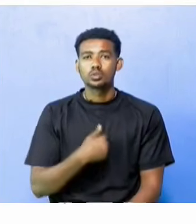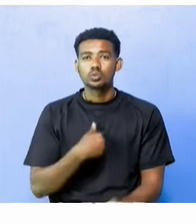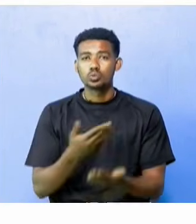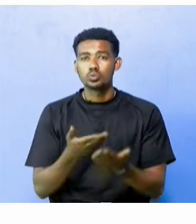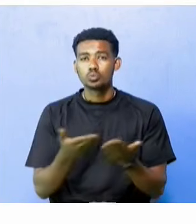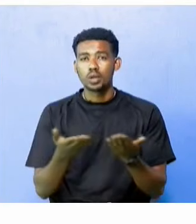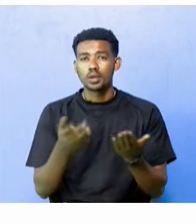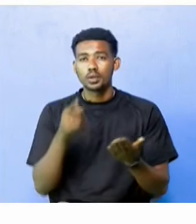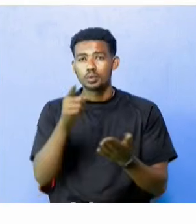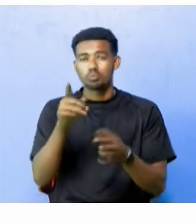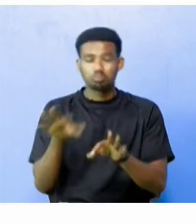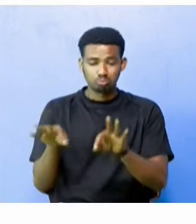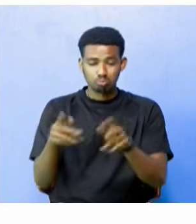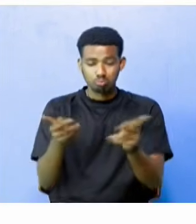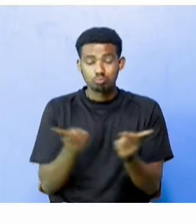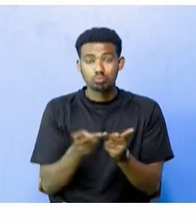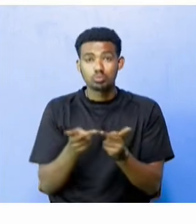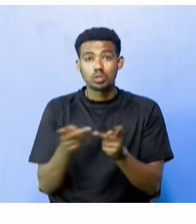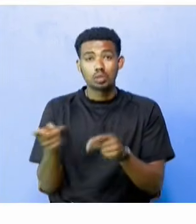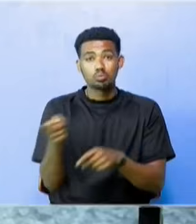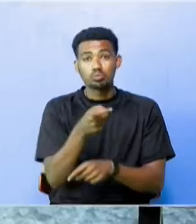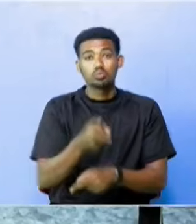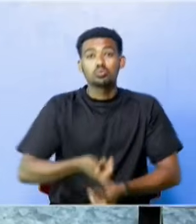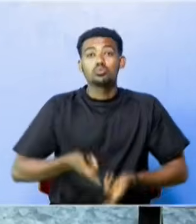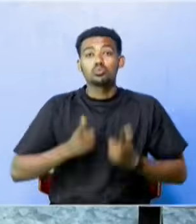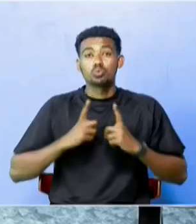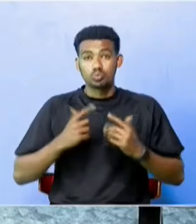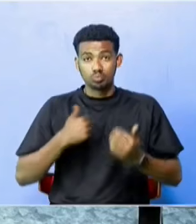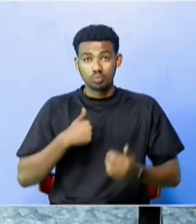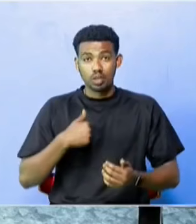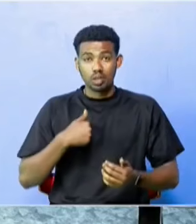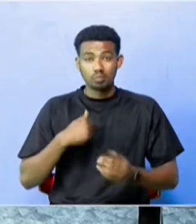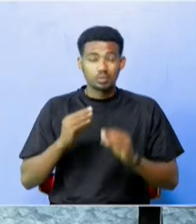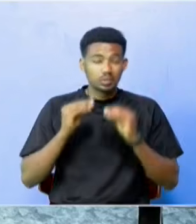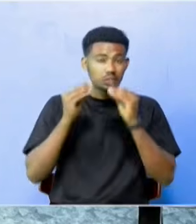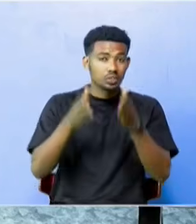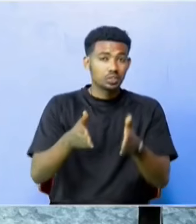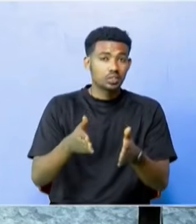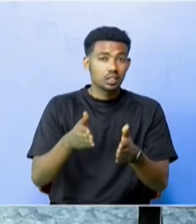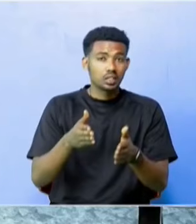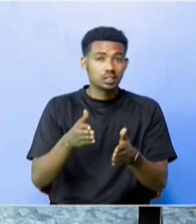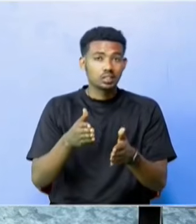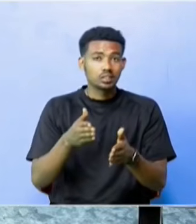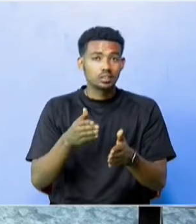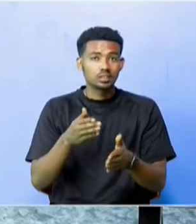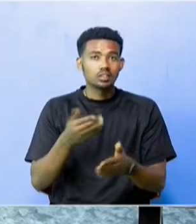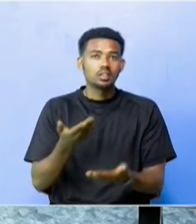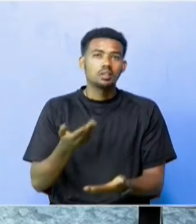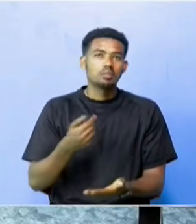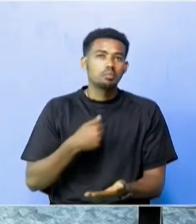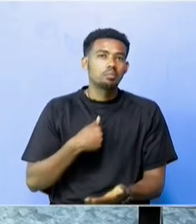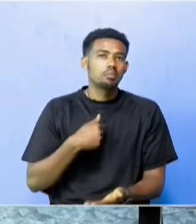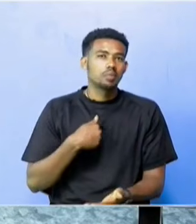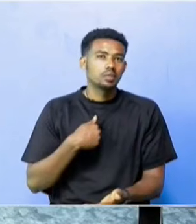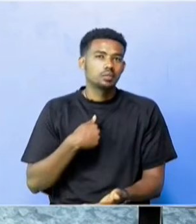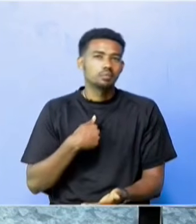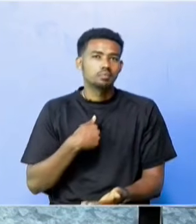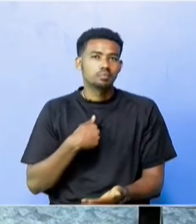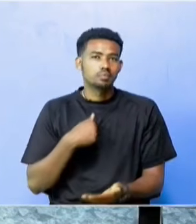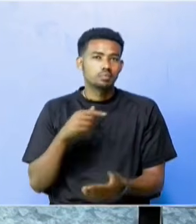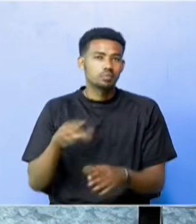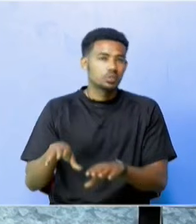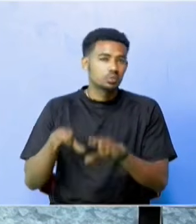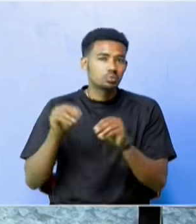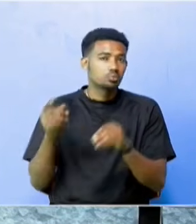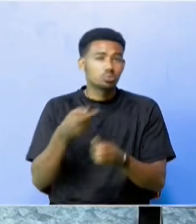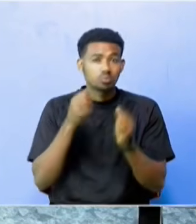you. Look, now it's me, your teacher, Miss Sanait. Yes? Can I be you? Can I be a student? No,